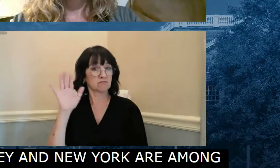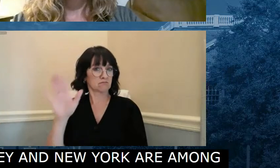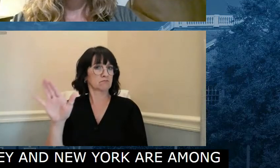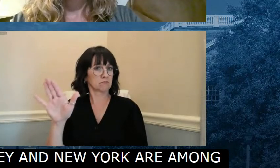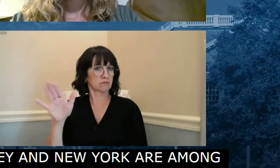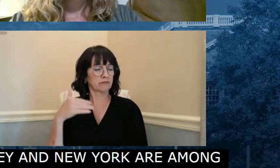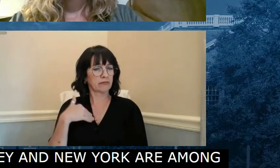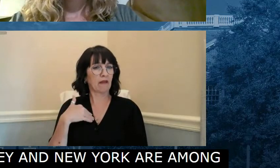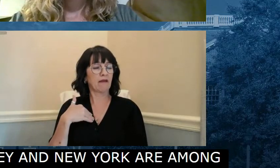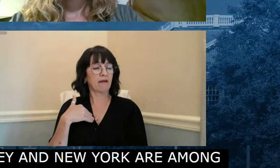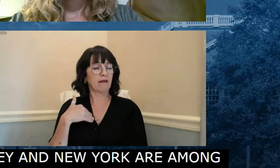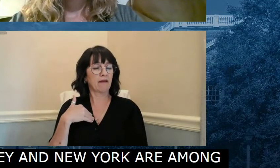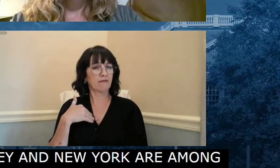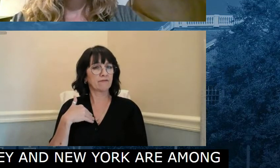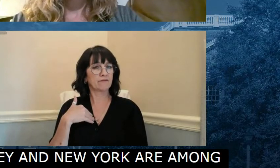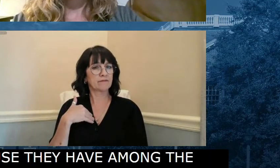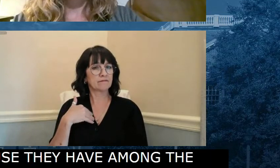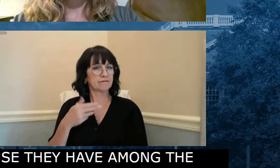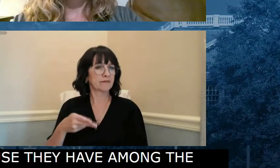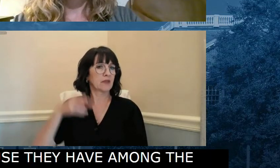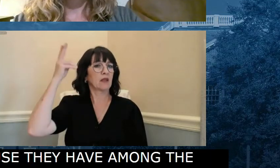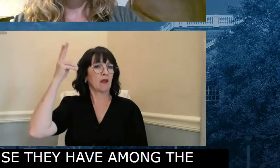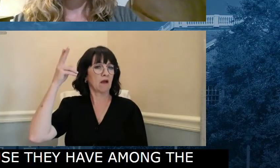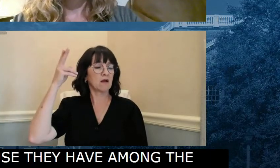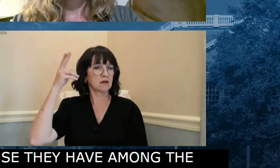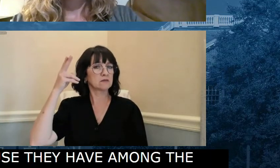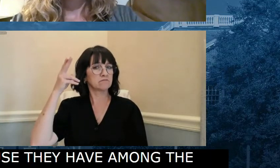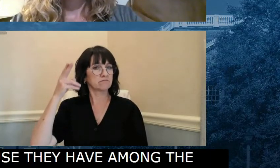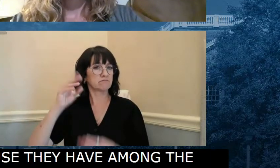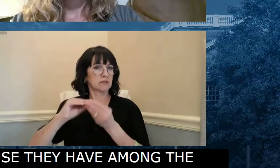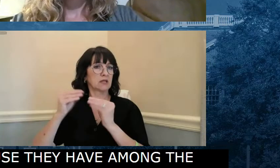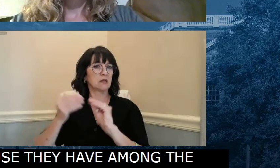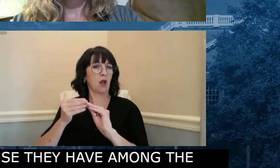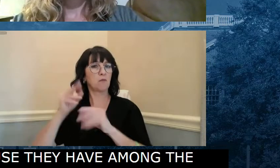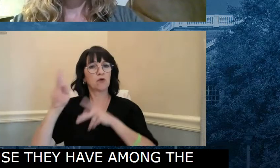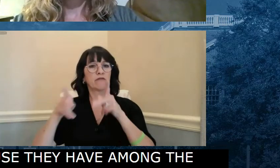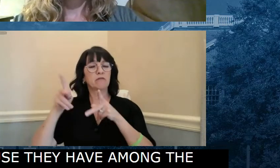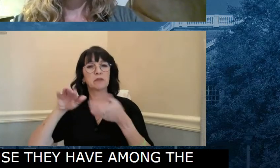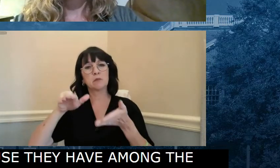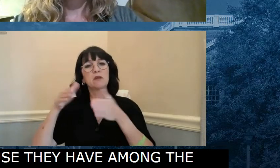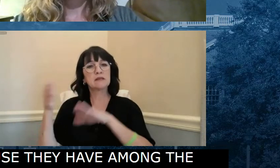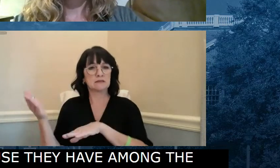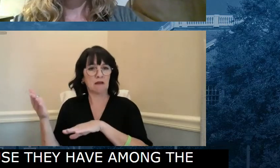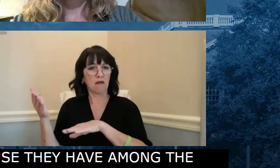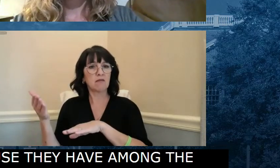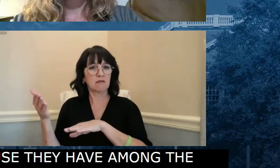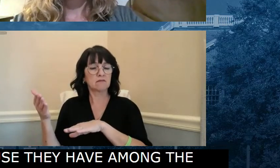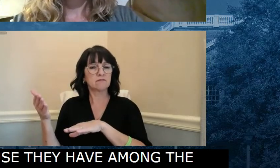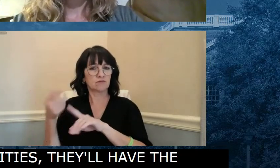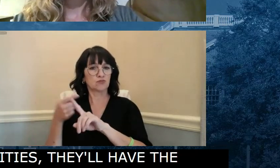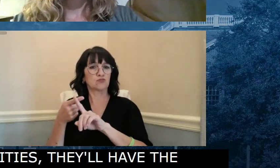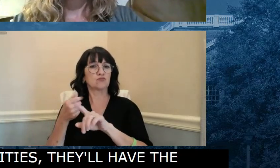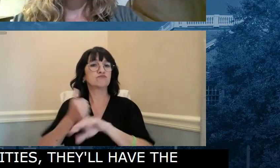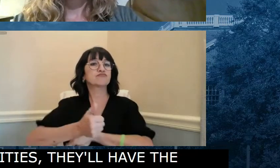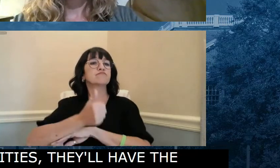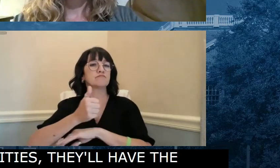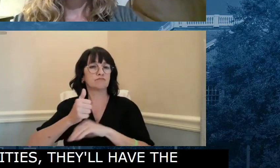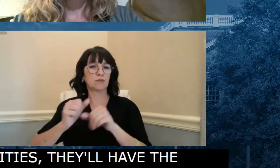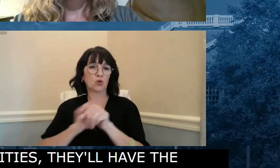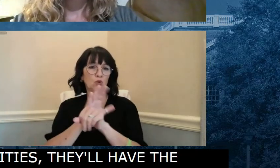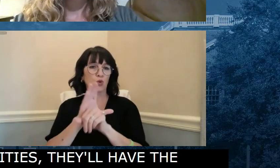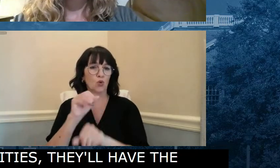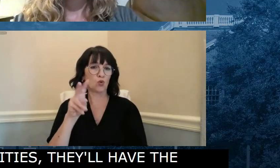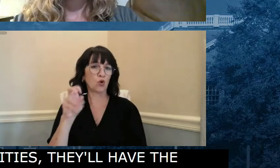highest, you can also check fatalities. They have the highest death rates from COVID-19